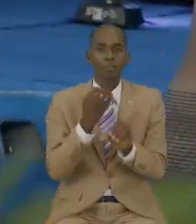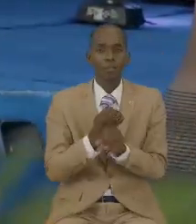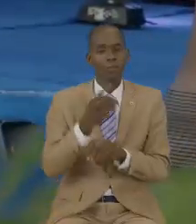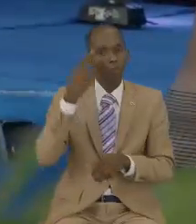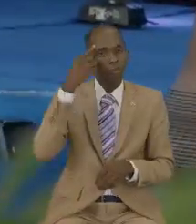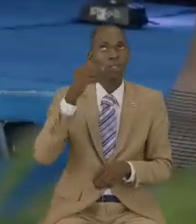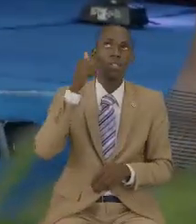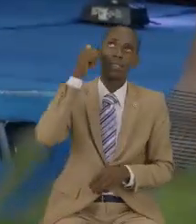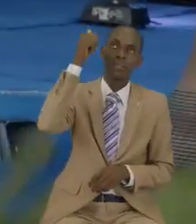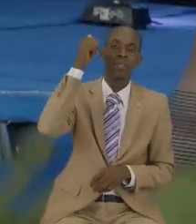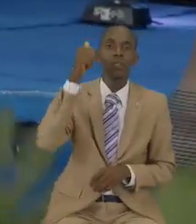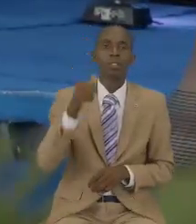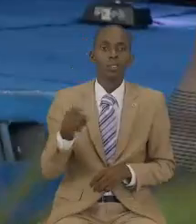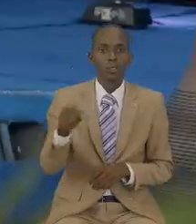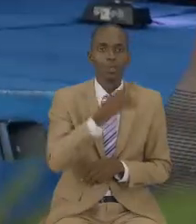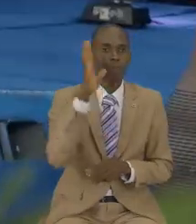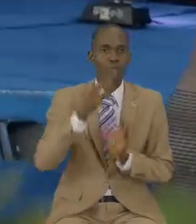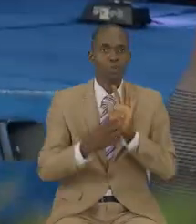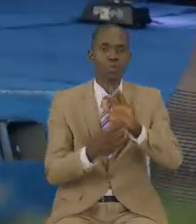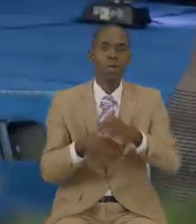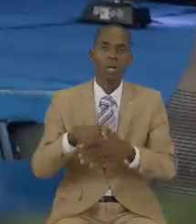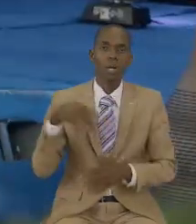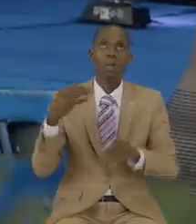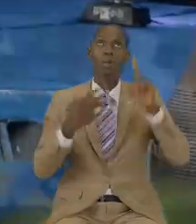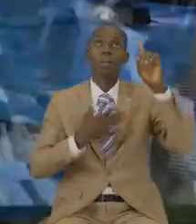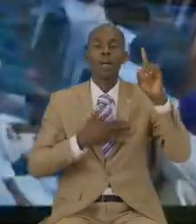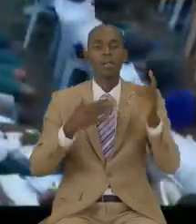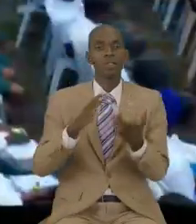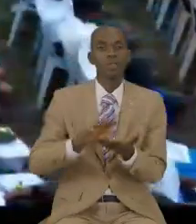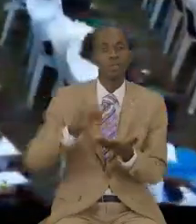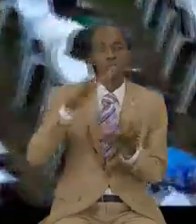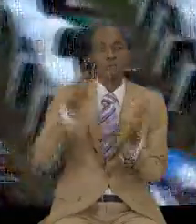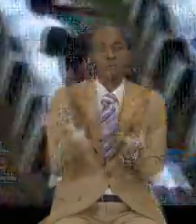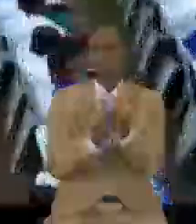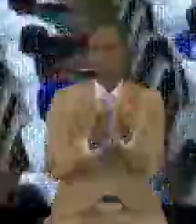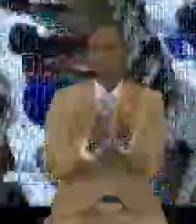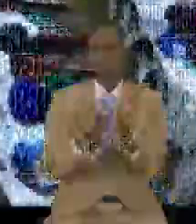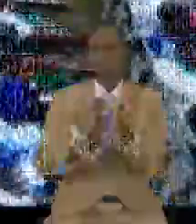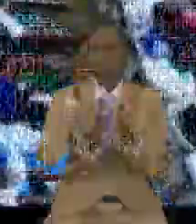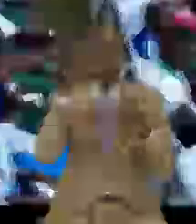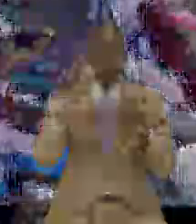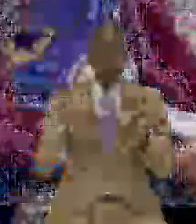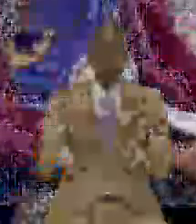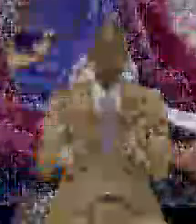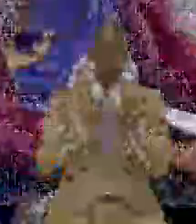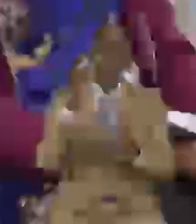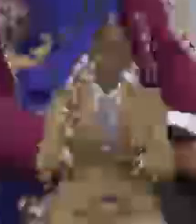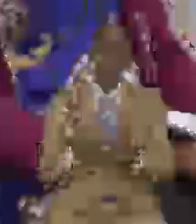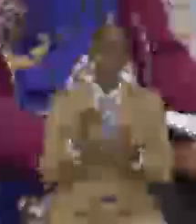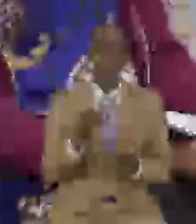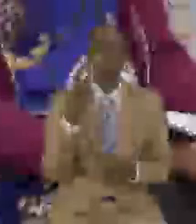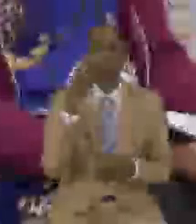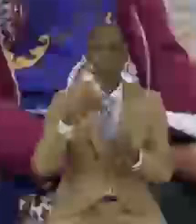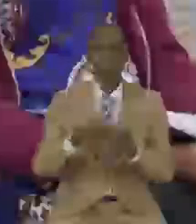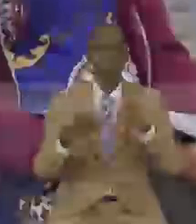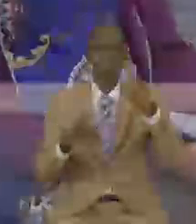myself. They shall show forth my glory. It will happen in Jesus' name. In